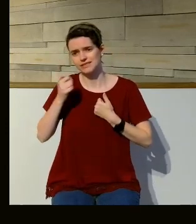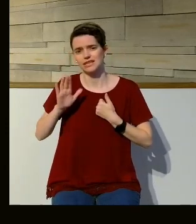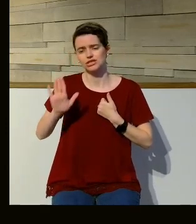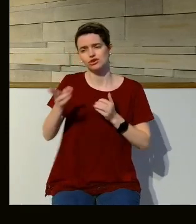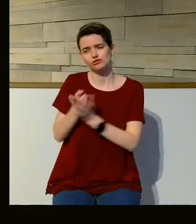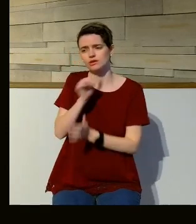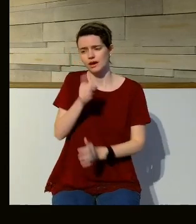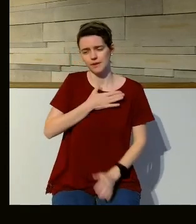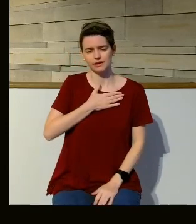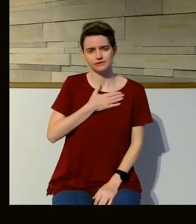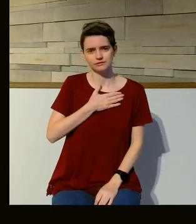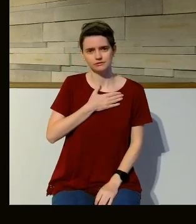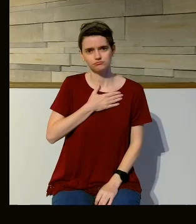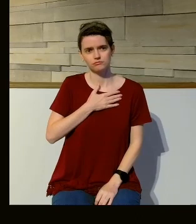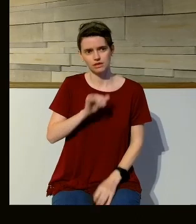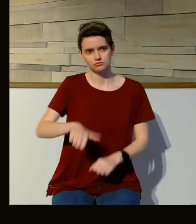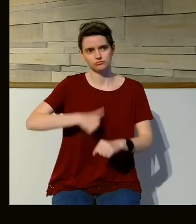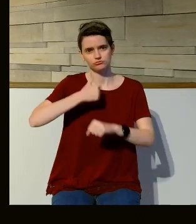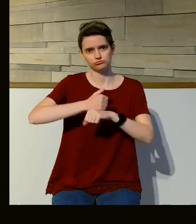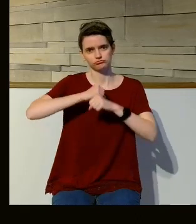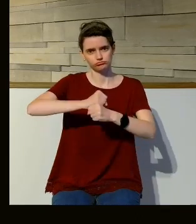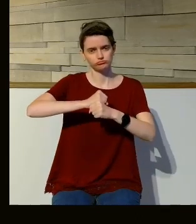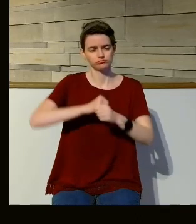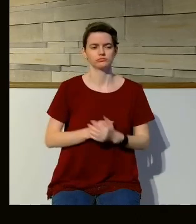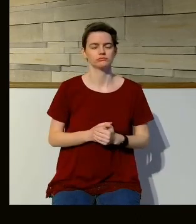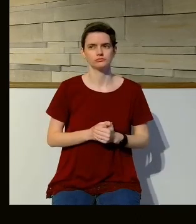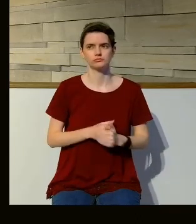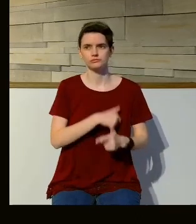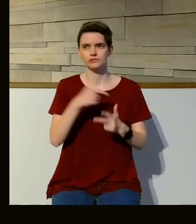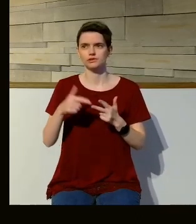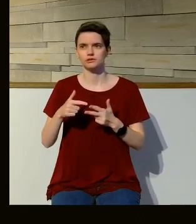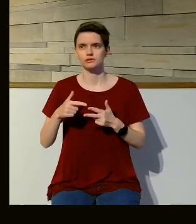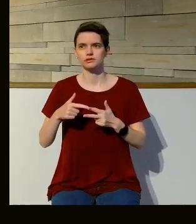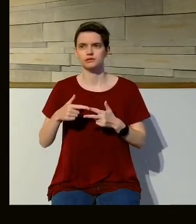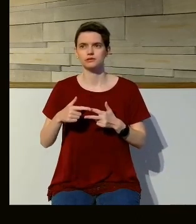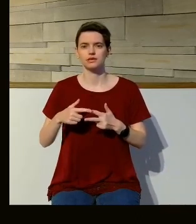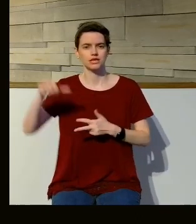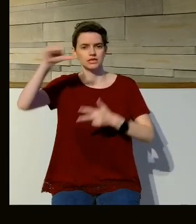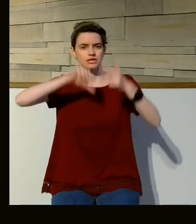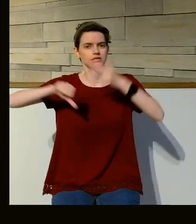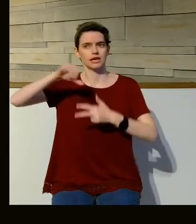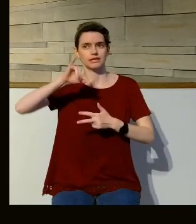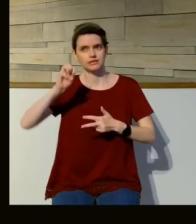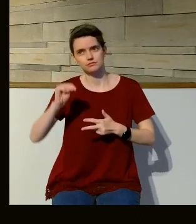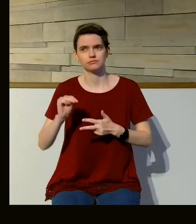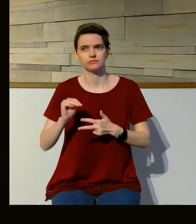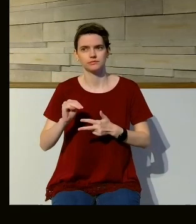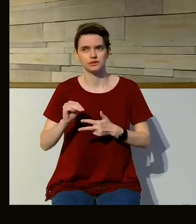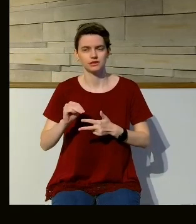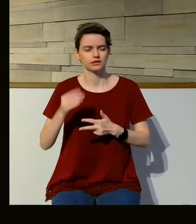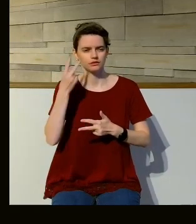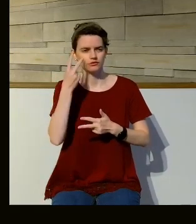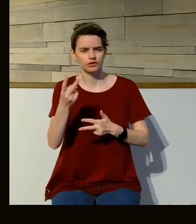your truth, not mine. Stronghold. The next one is known as scientism. Note the ism. It is a view